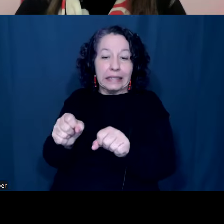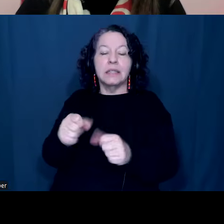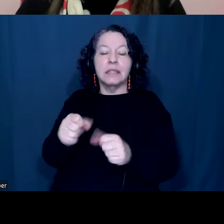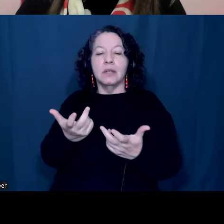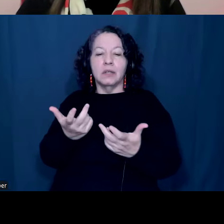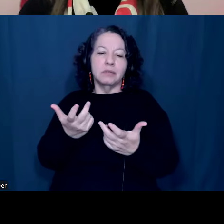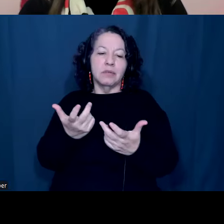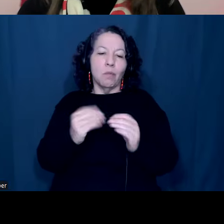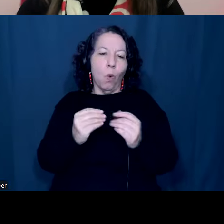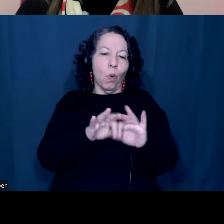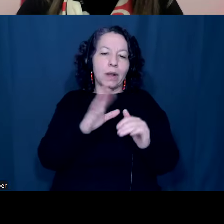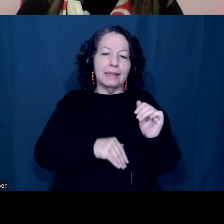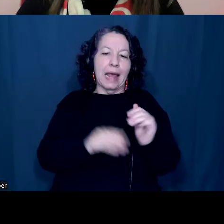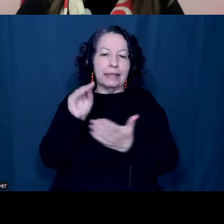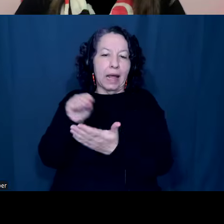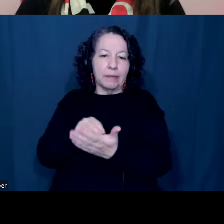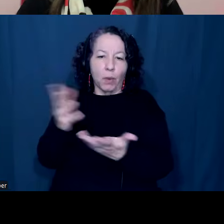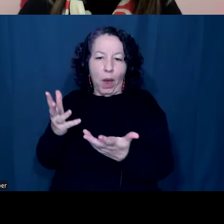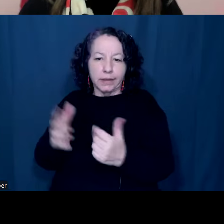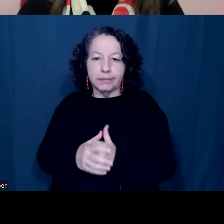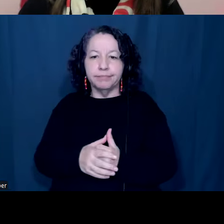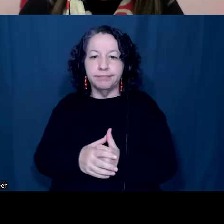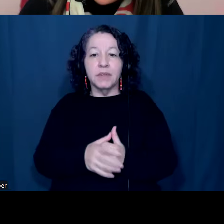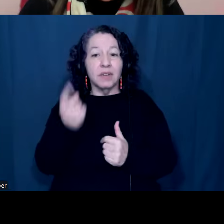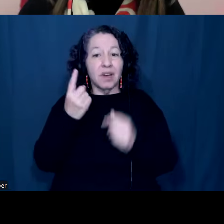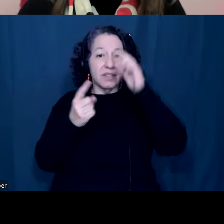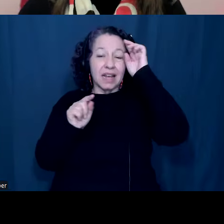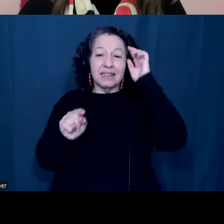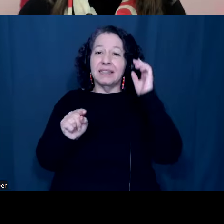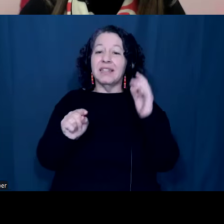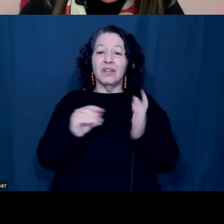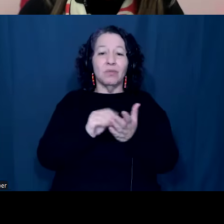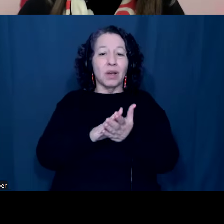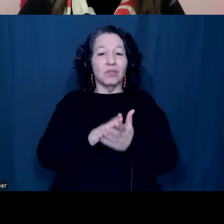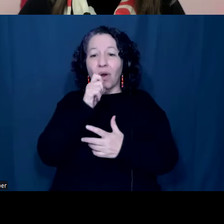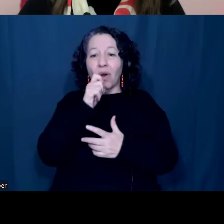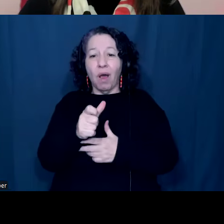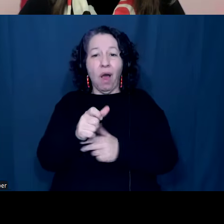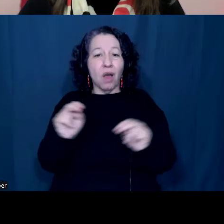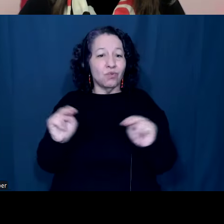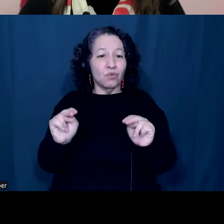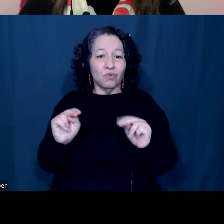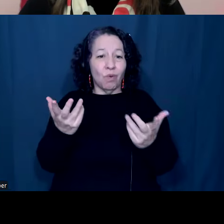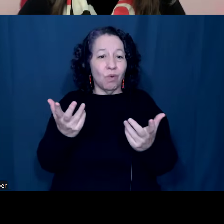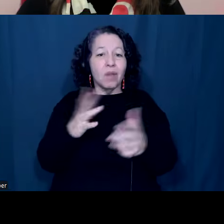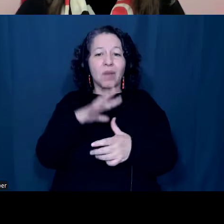Incomplete records are not neutral. They are part of the legacy of extraction.